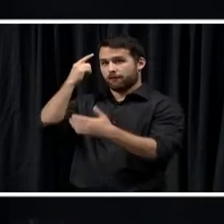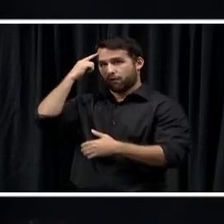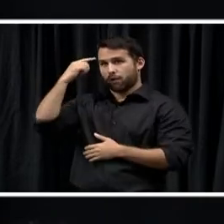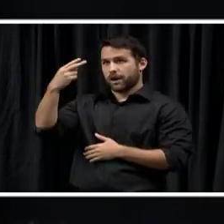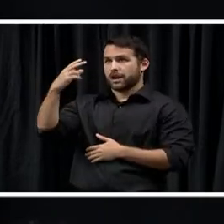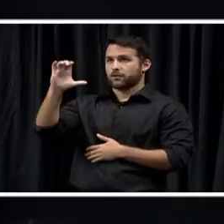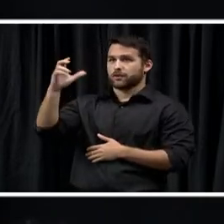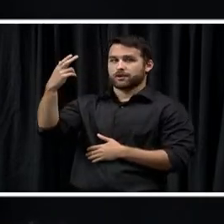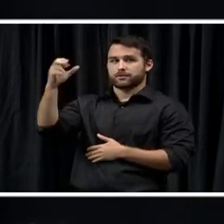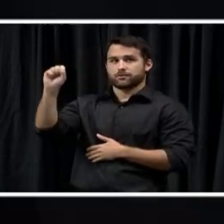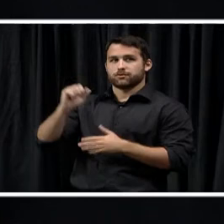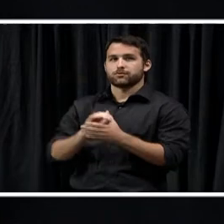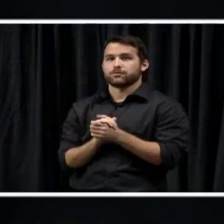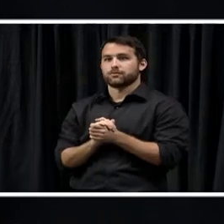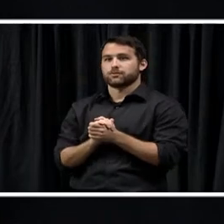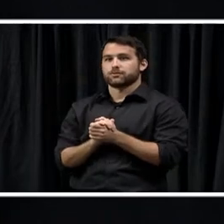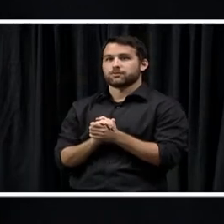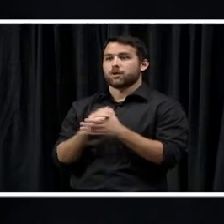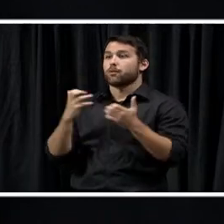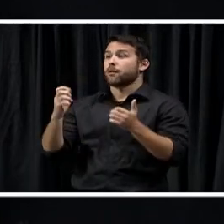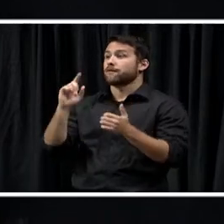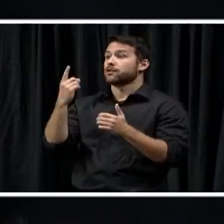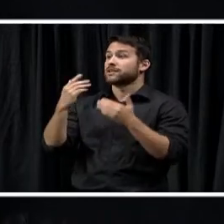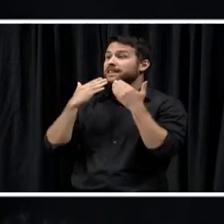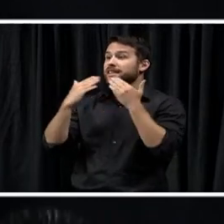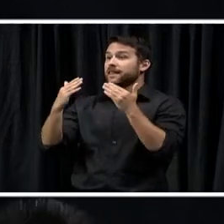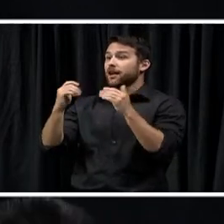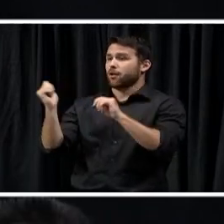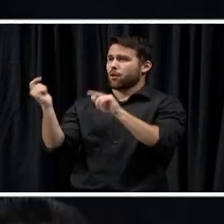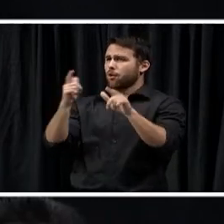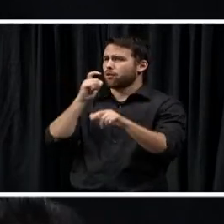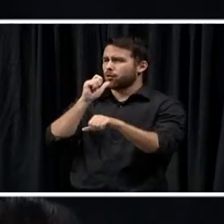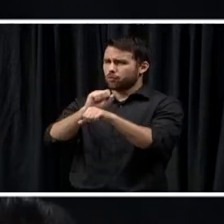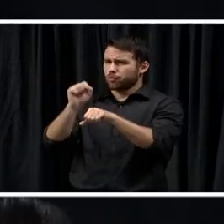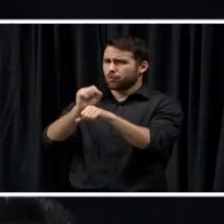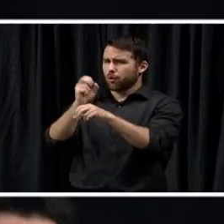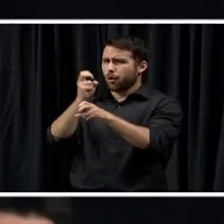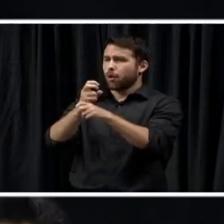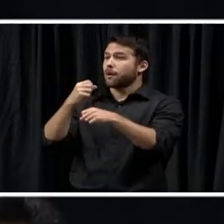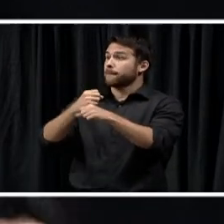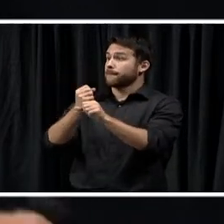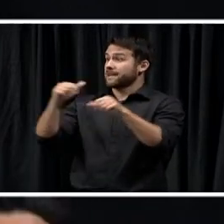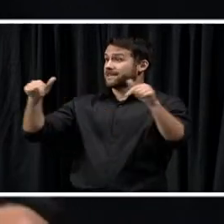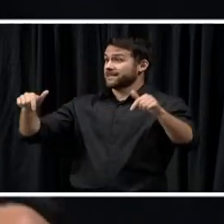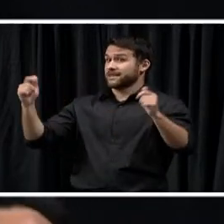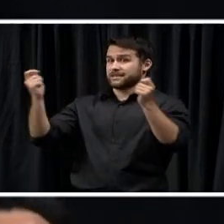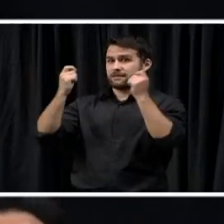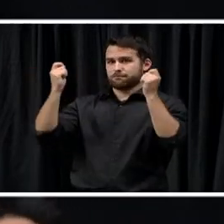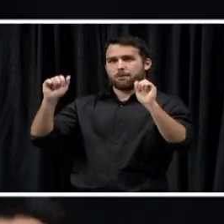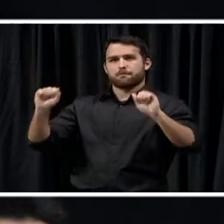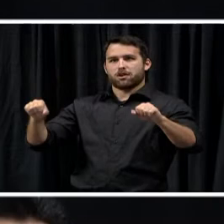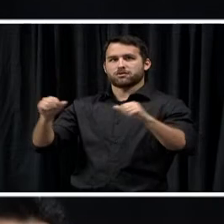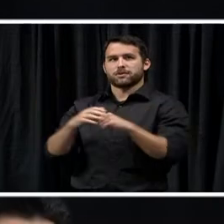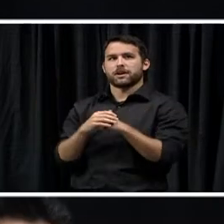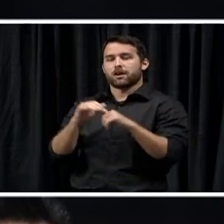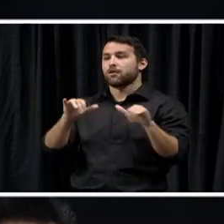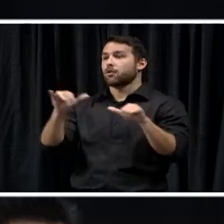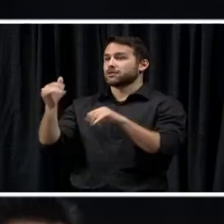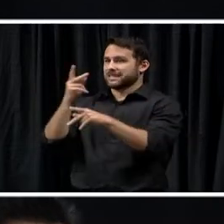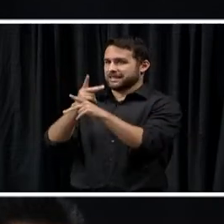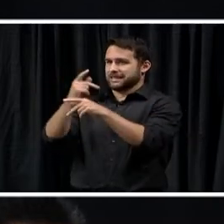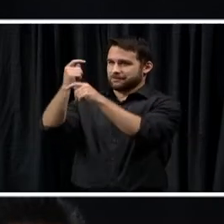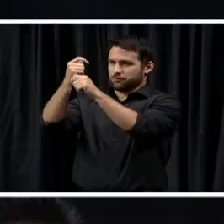School. I first want to thank everyone who worked hard to make this ceremony possible. And in keeping with